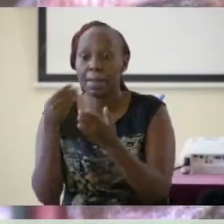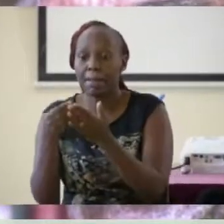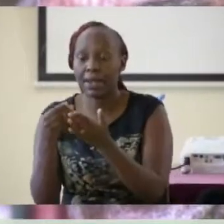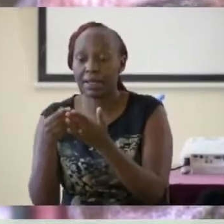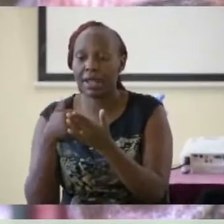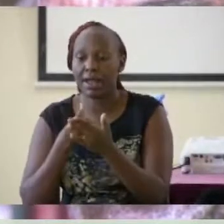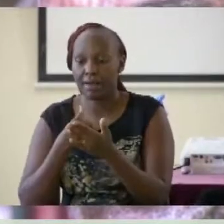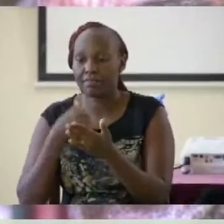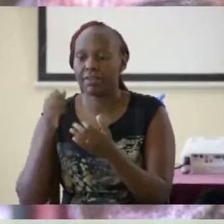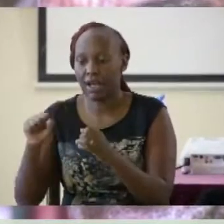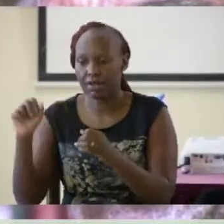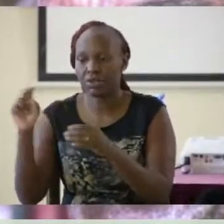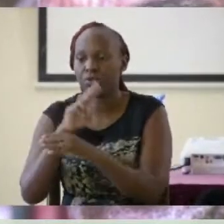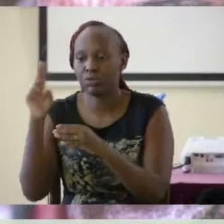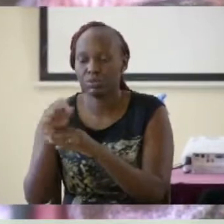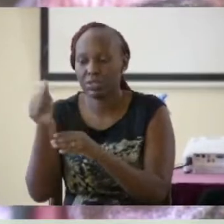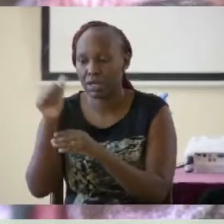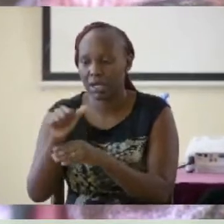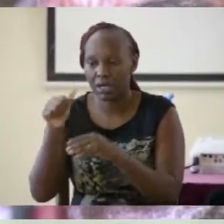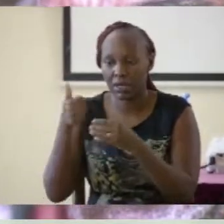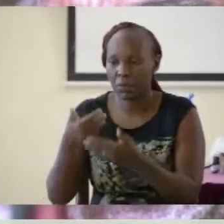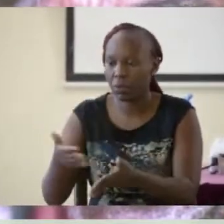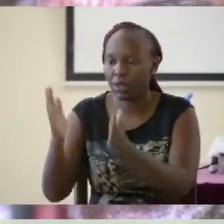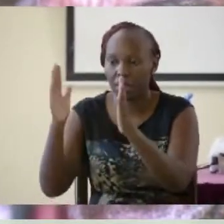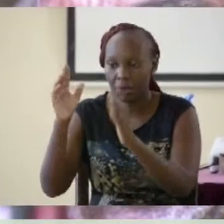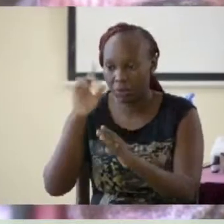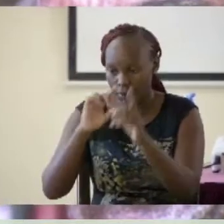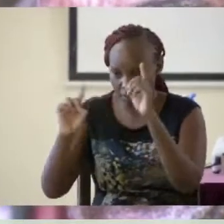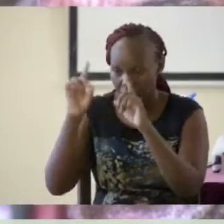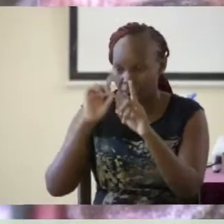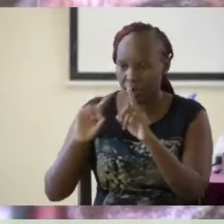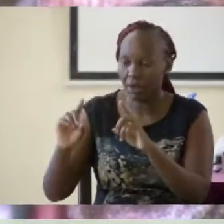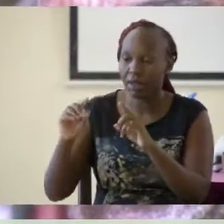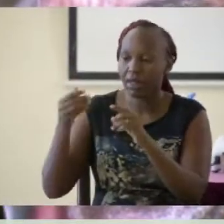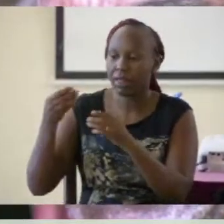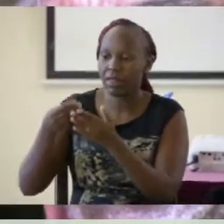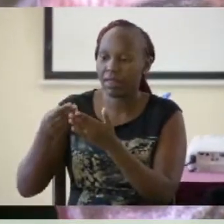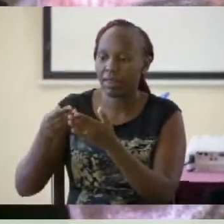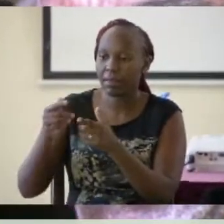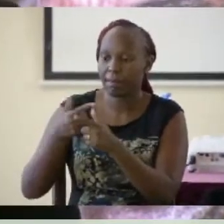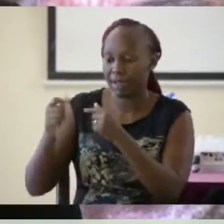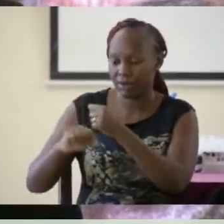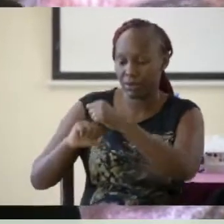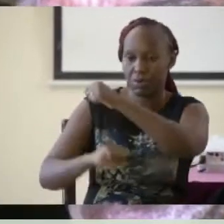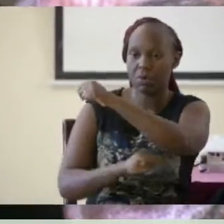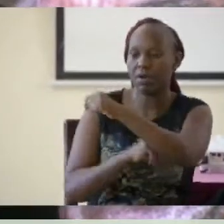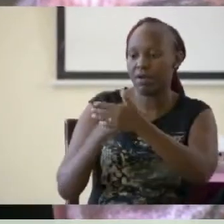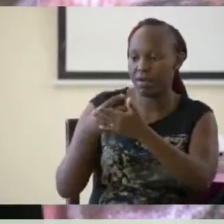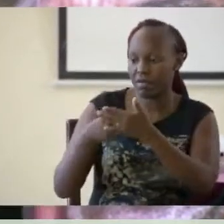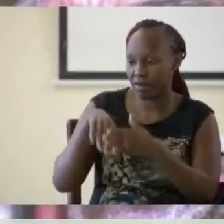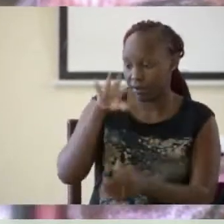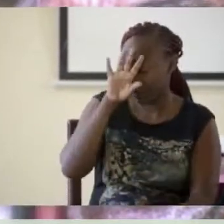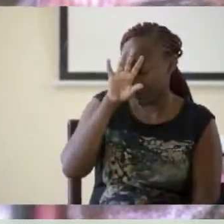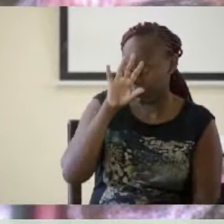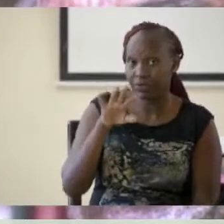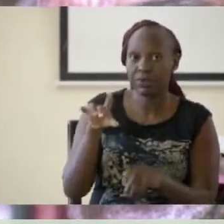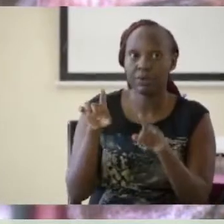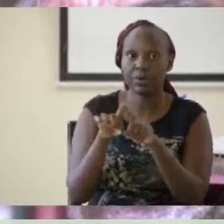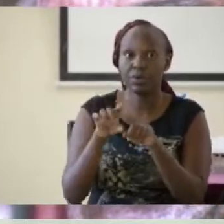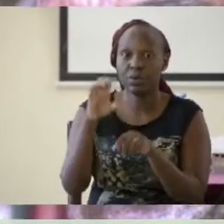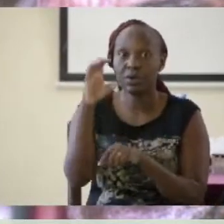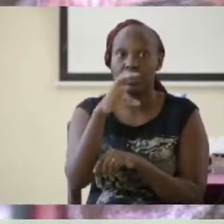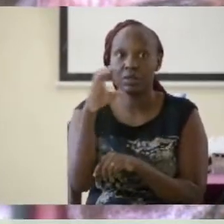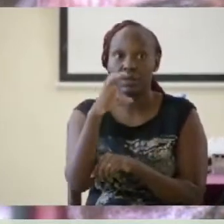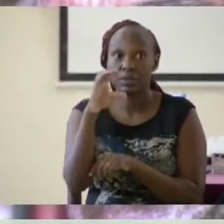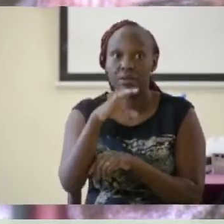spend it anyhow, because it is available and is supported by a donor. And even the client that is supposed to